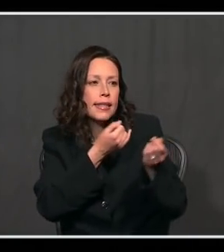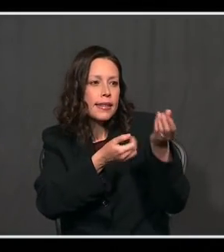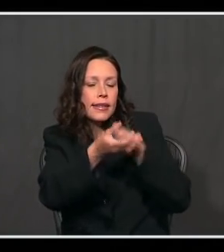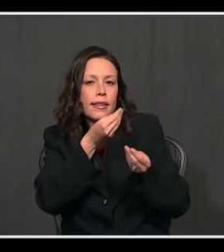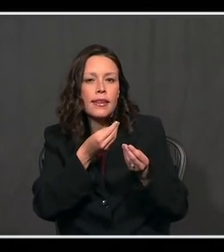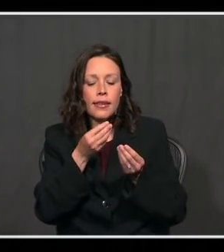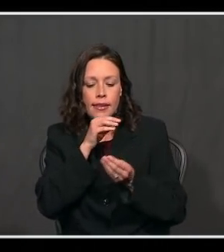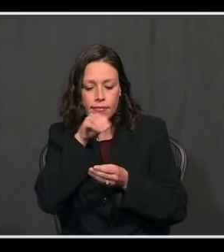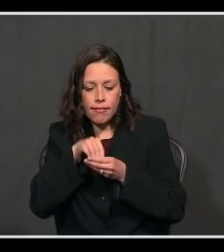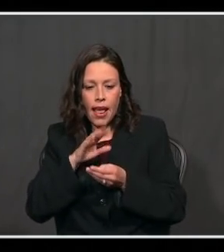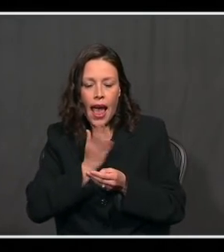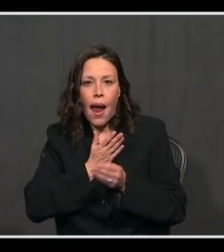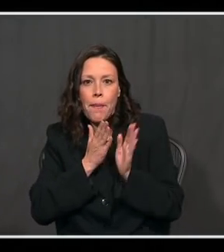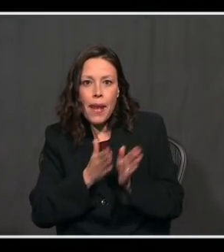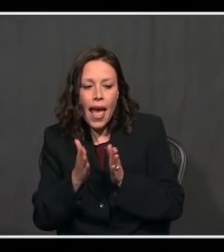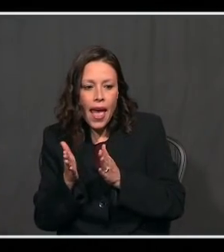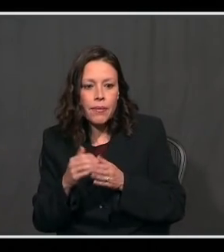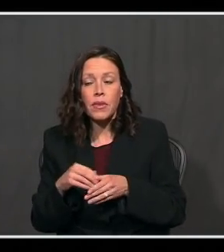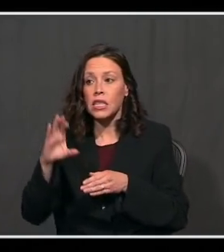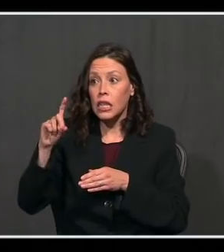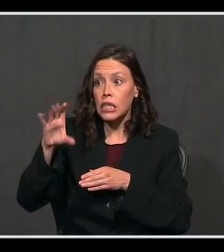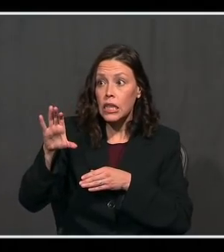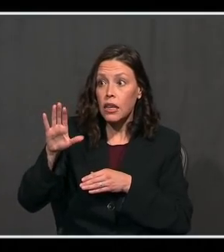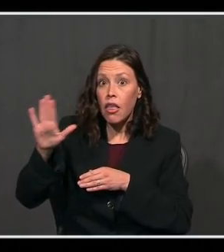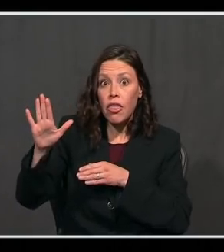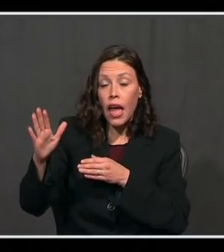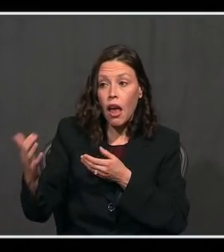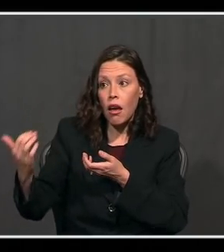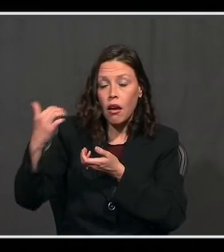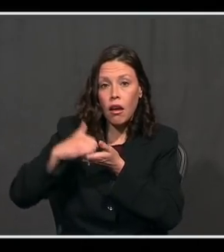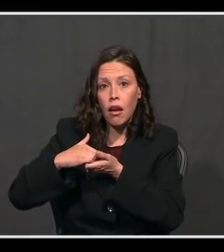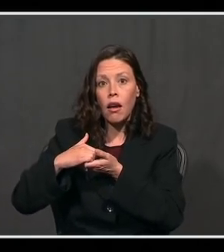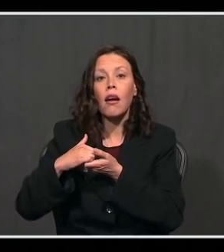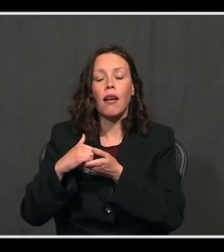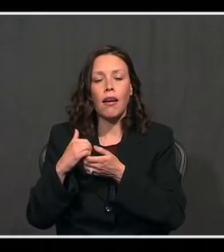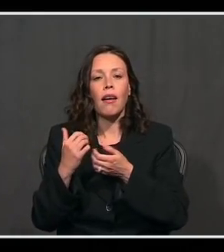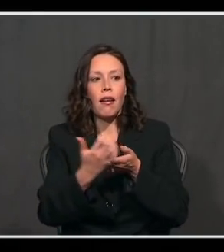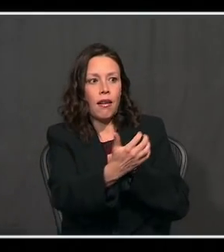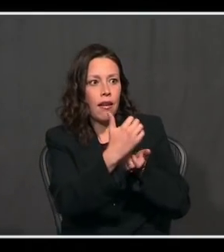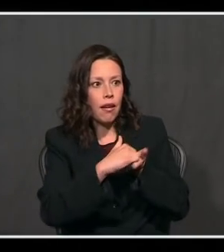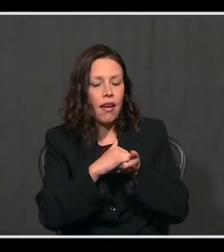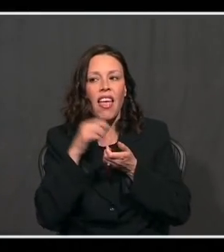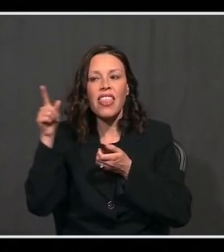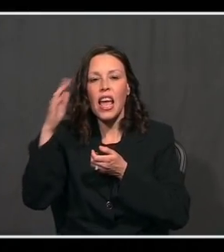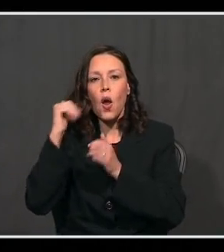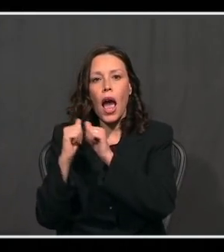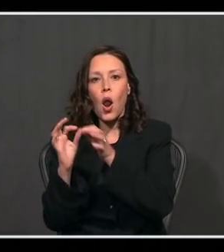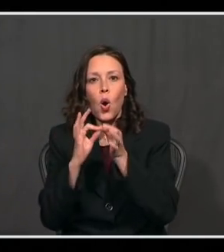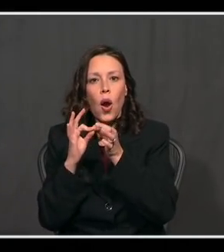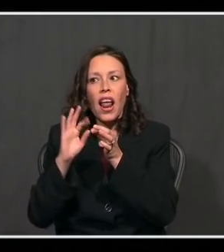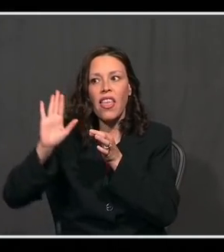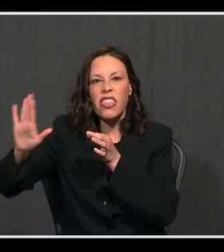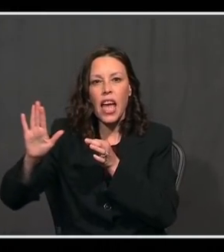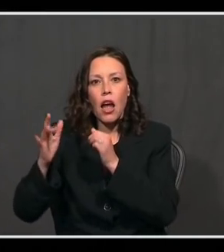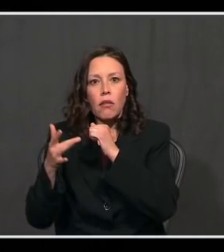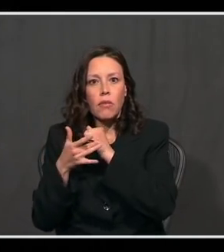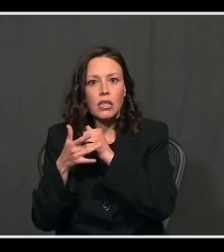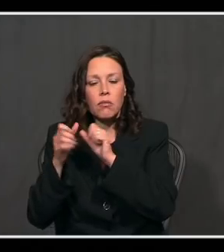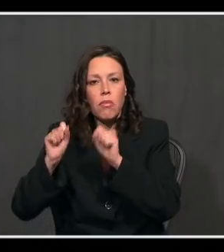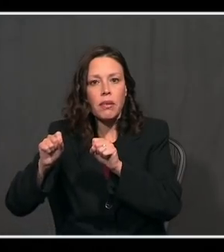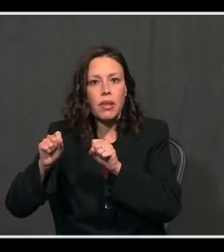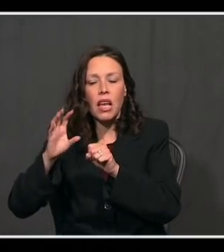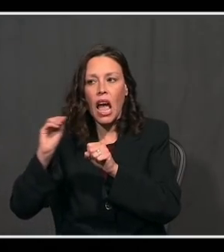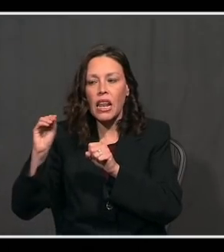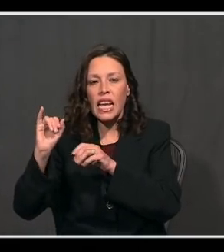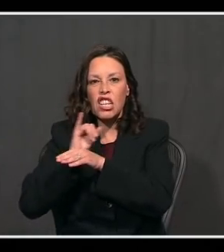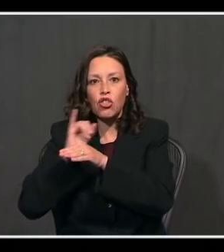into our plan. The CDC integrated, synchronized, coordinating their capabilities and capacity of